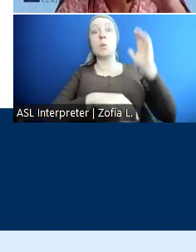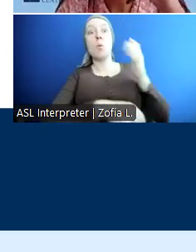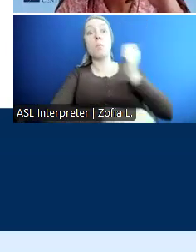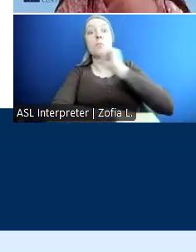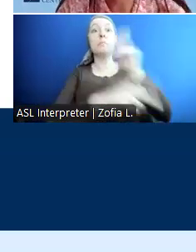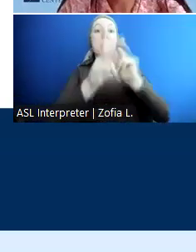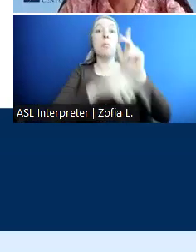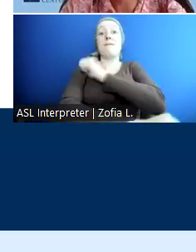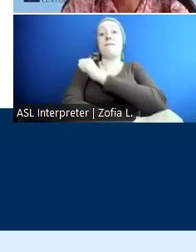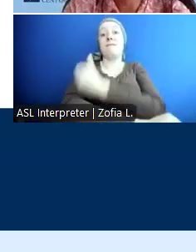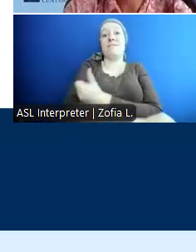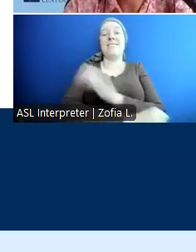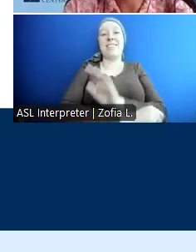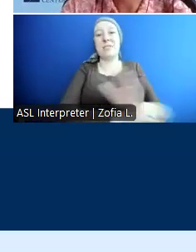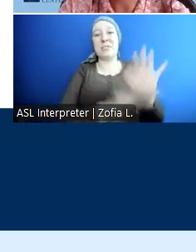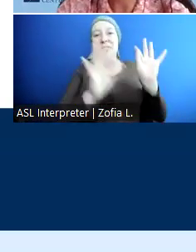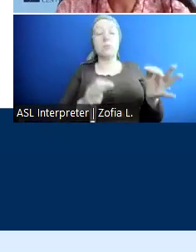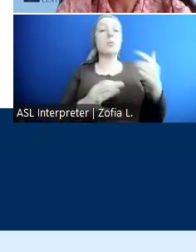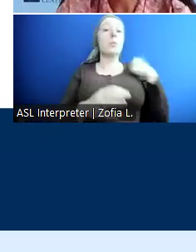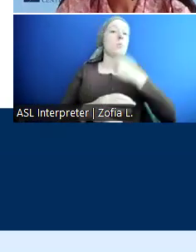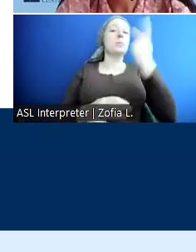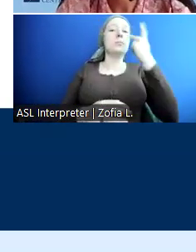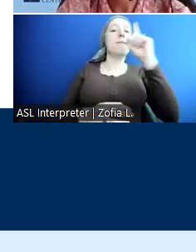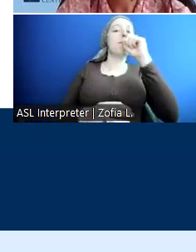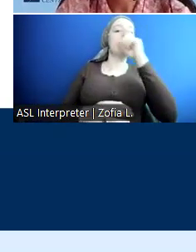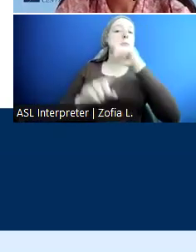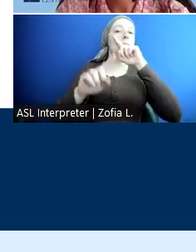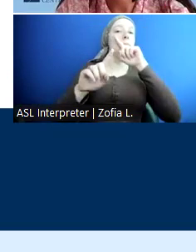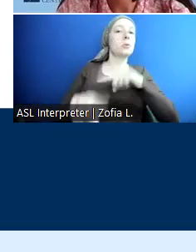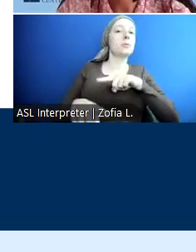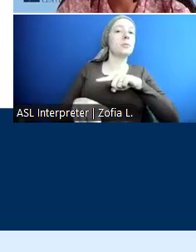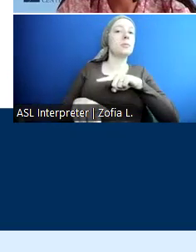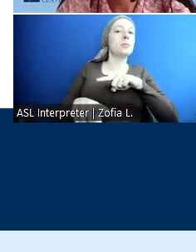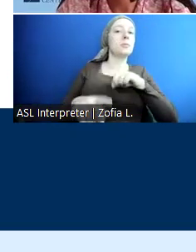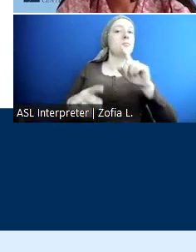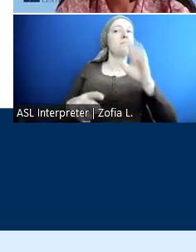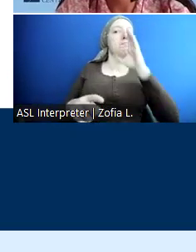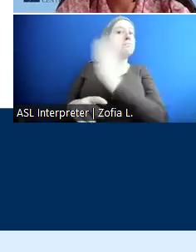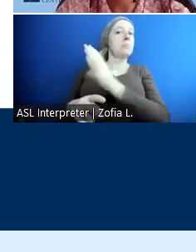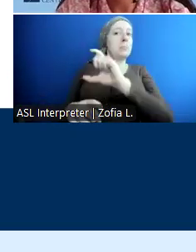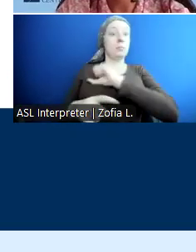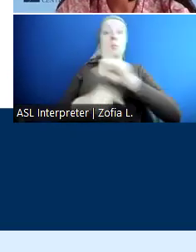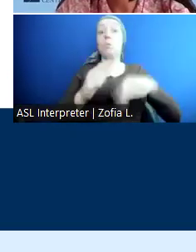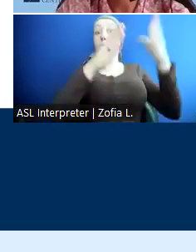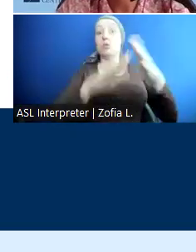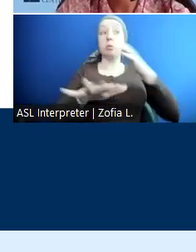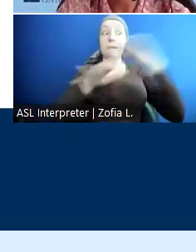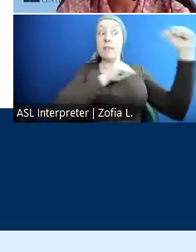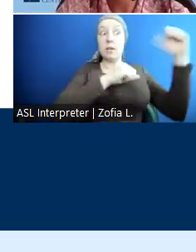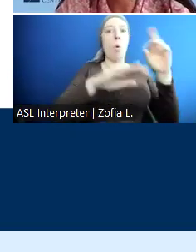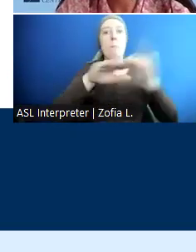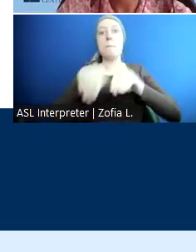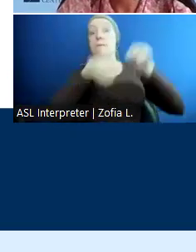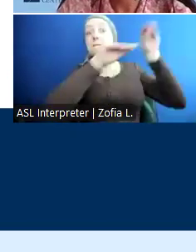So we often see false reports to the police after an individual has decided to flee or relocate for their own